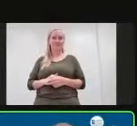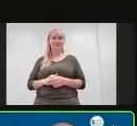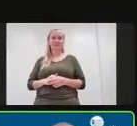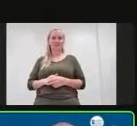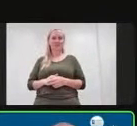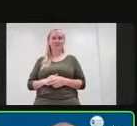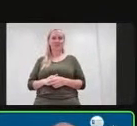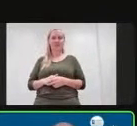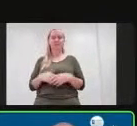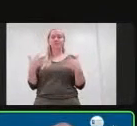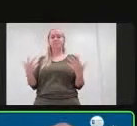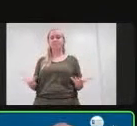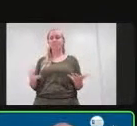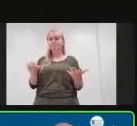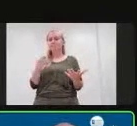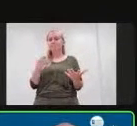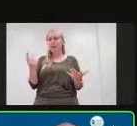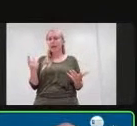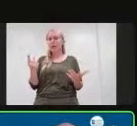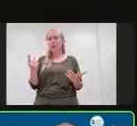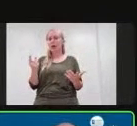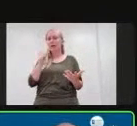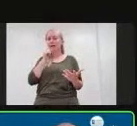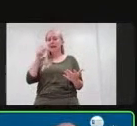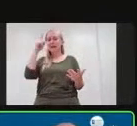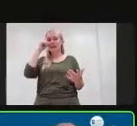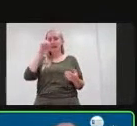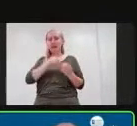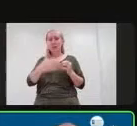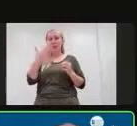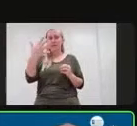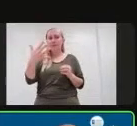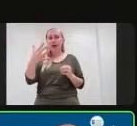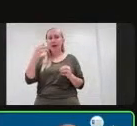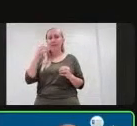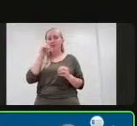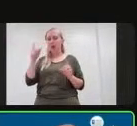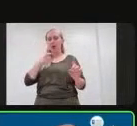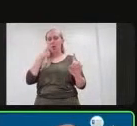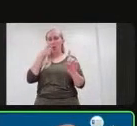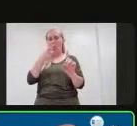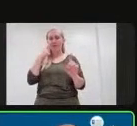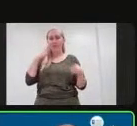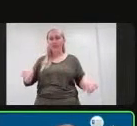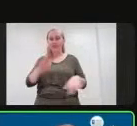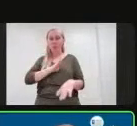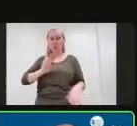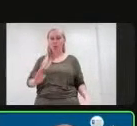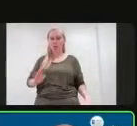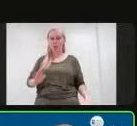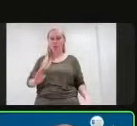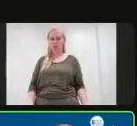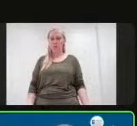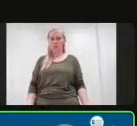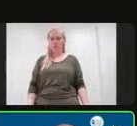Is there any board member who doesn't think that number 5 isn't an aspirational goal for this board?